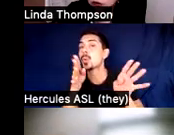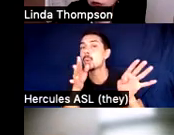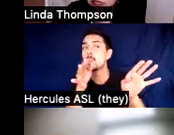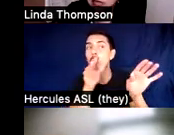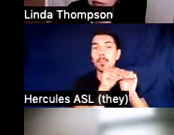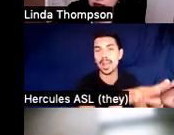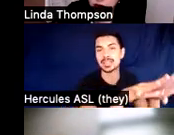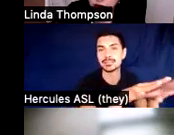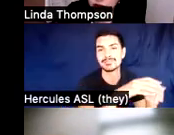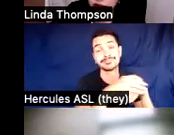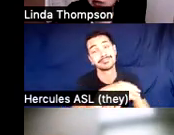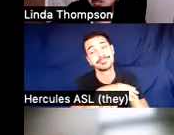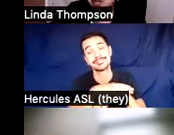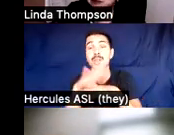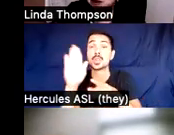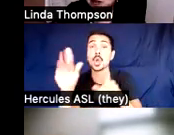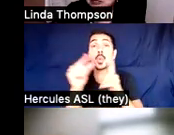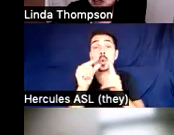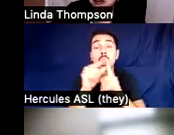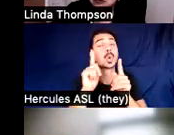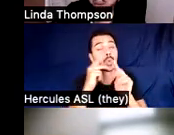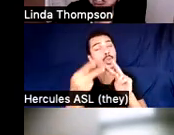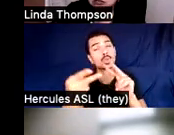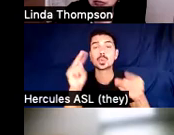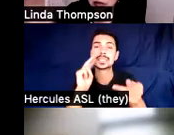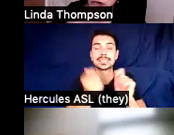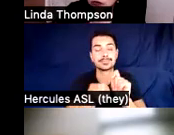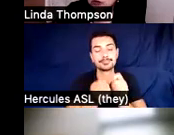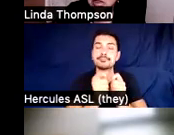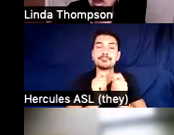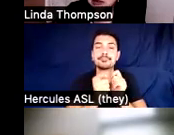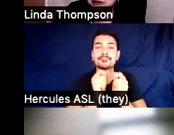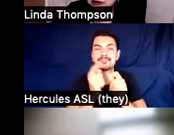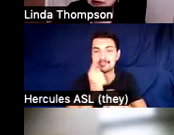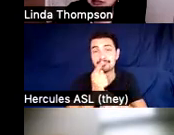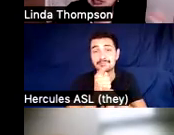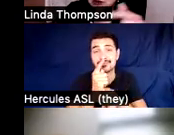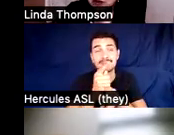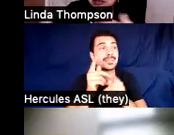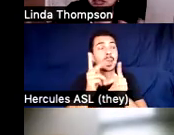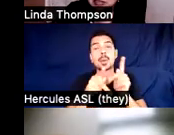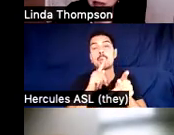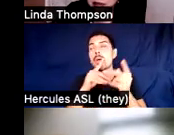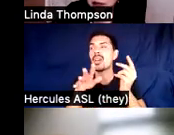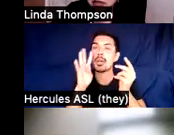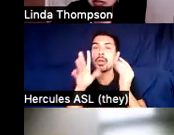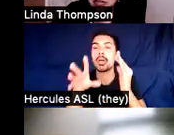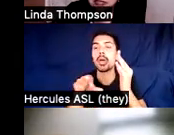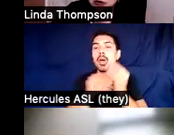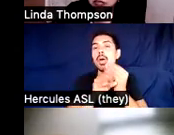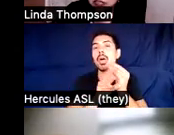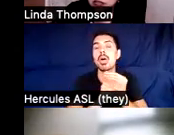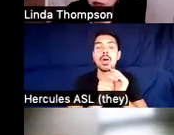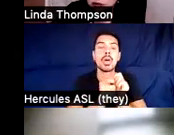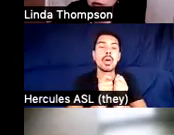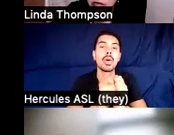said will be taken out and parts of what you said will be added. So by the time it gets